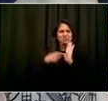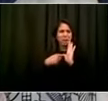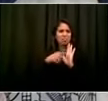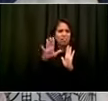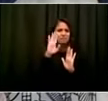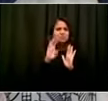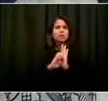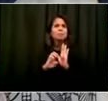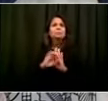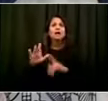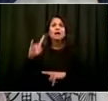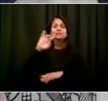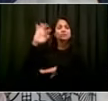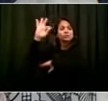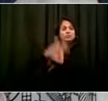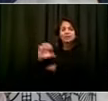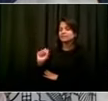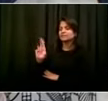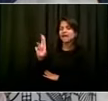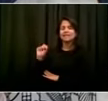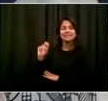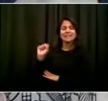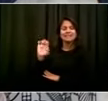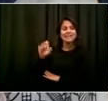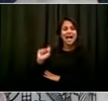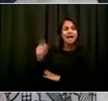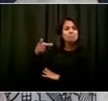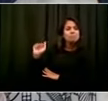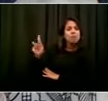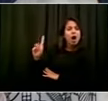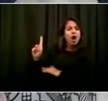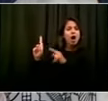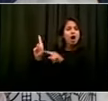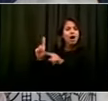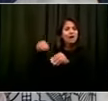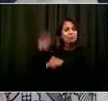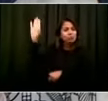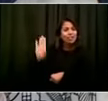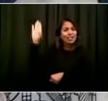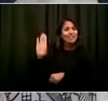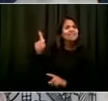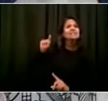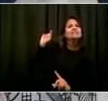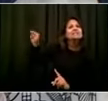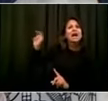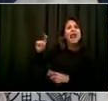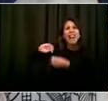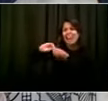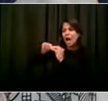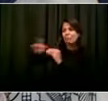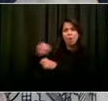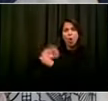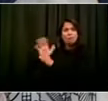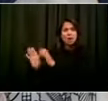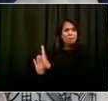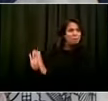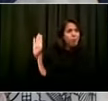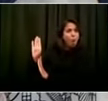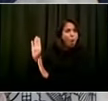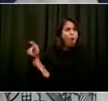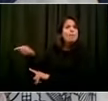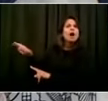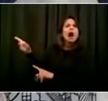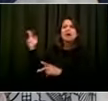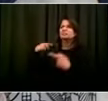substantial uptick. We applied more outreach, more mass distribution, more enforcement, and more testing. We turned that